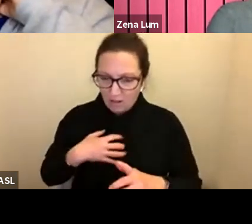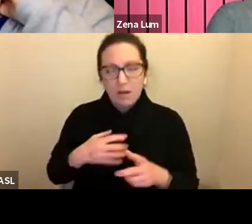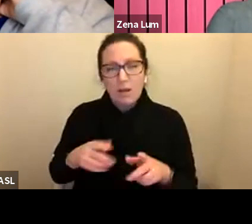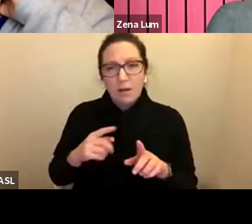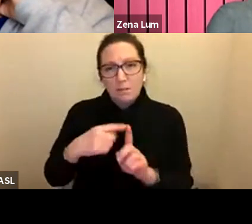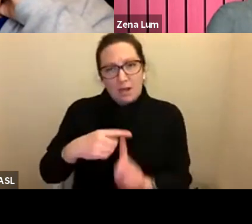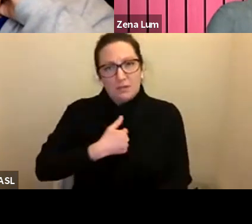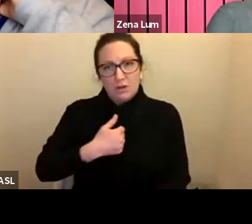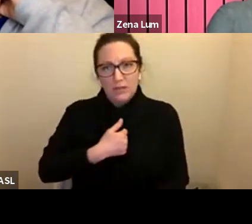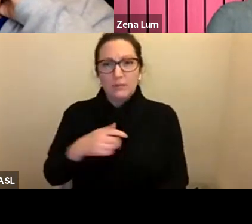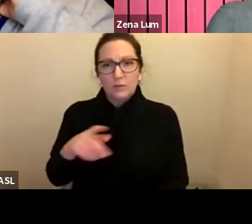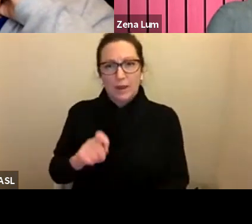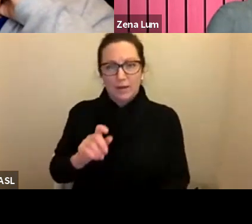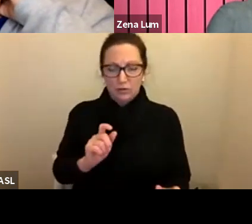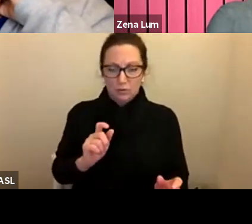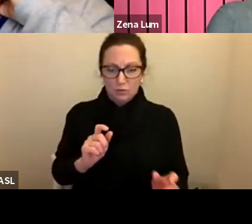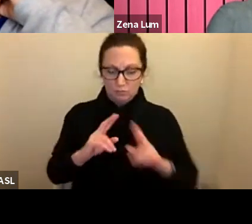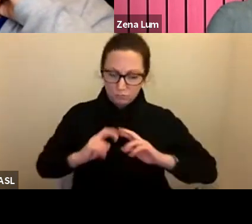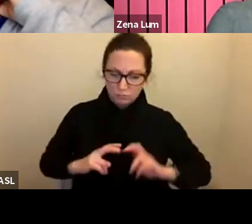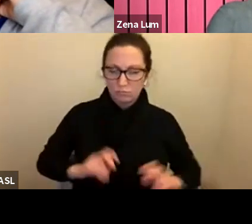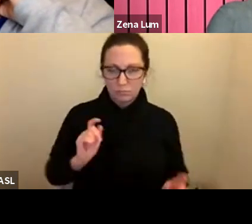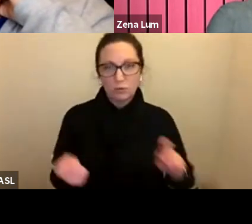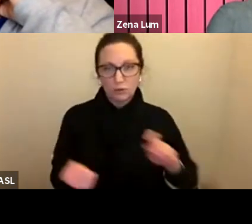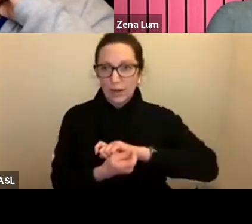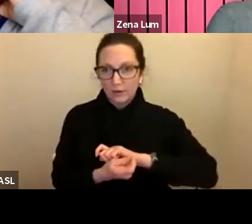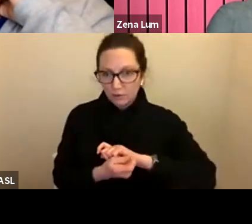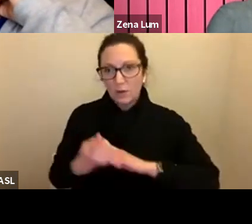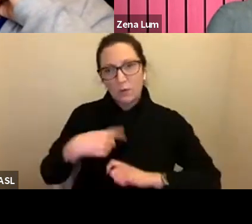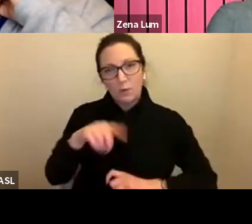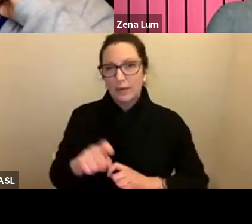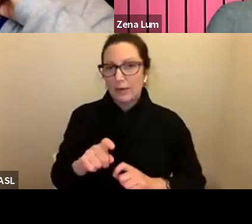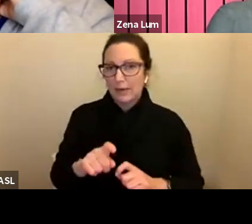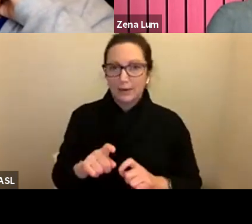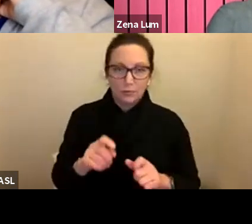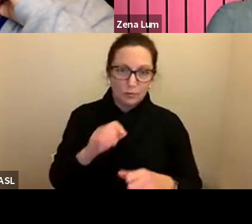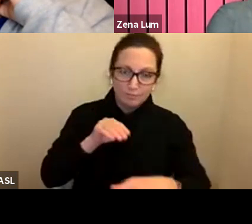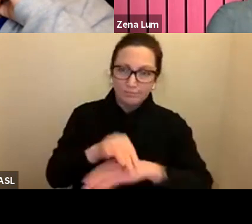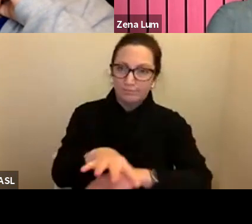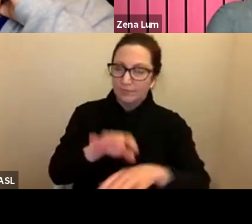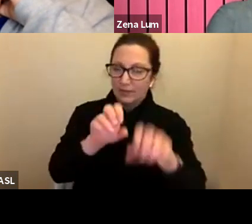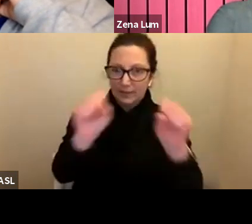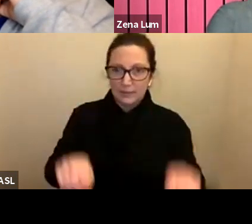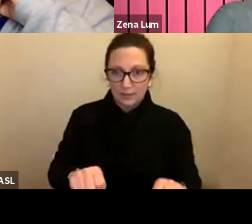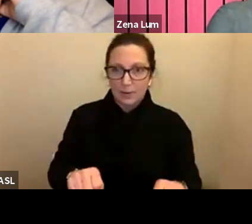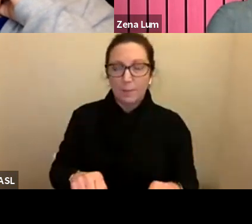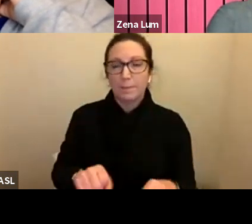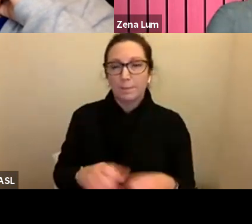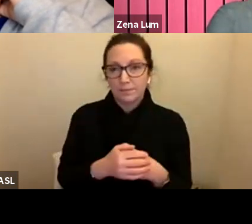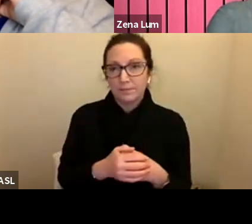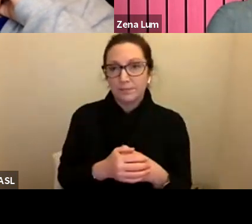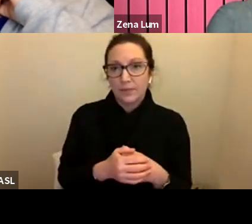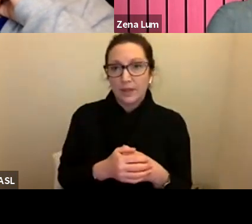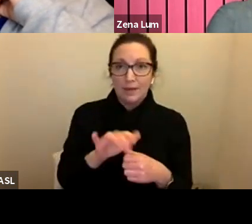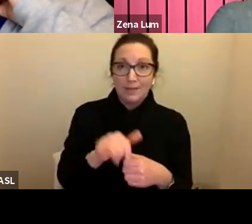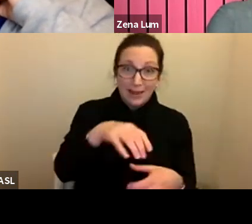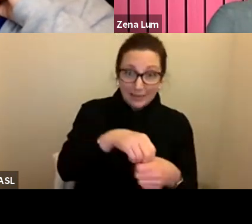So I hope we can all take this opportunity to make some very deep, lasting changes. And it doesn't only happen within the school walls. We have to